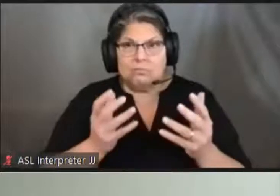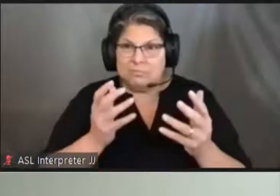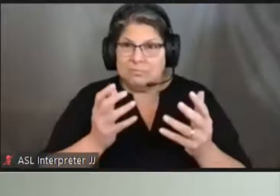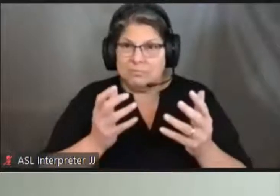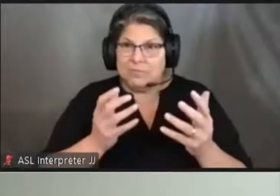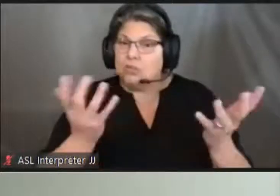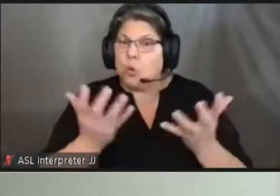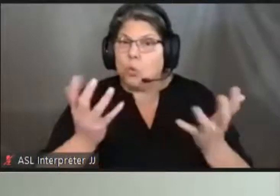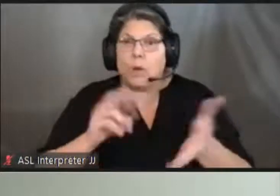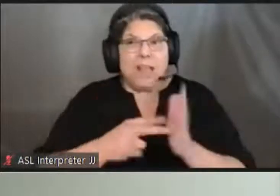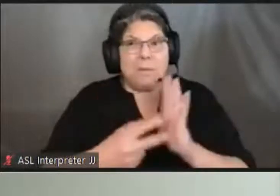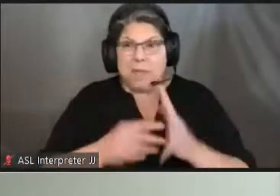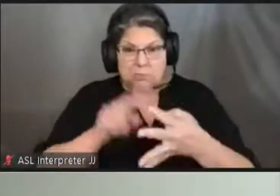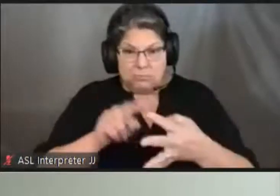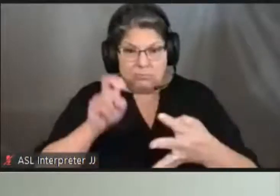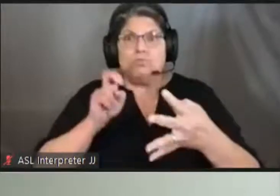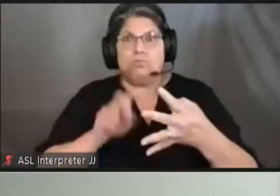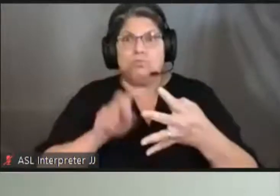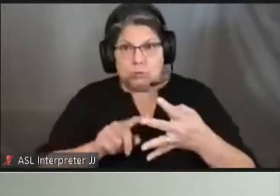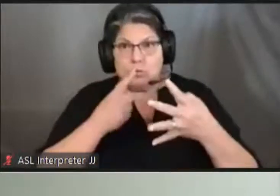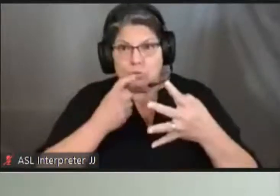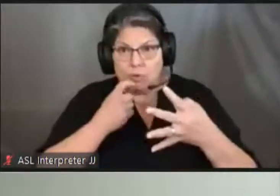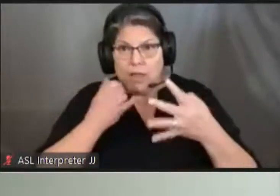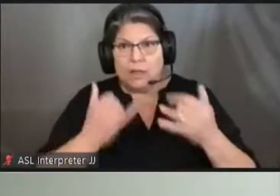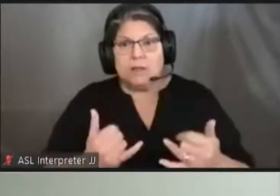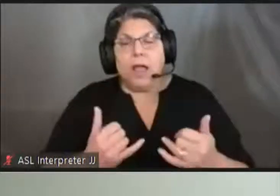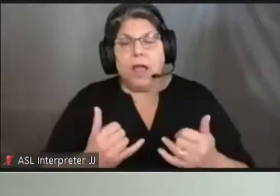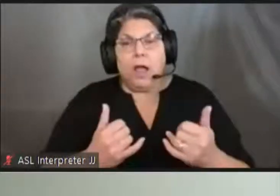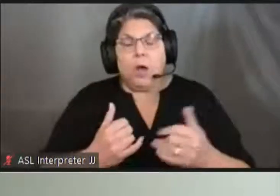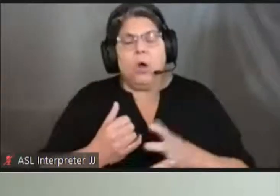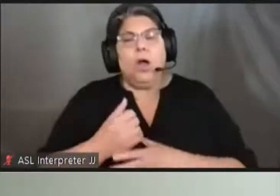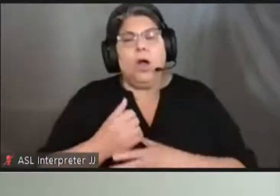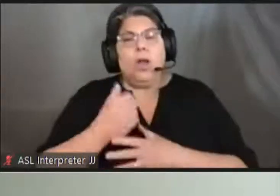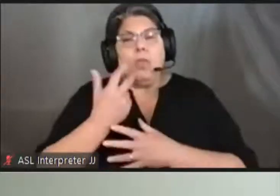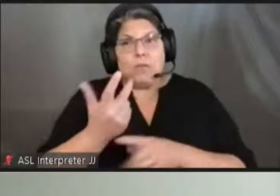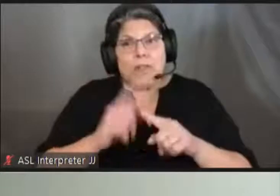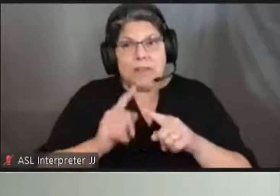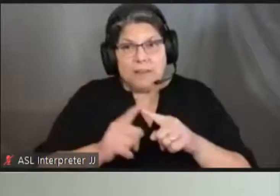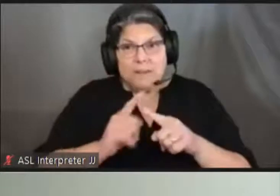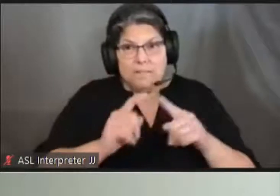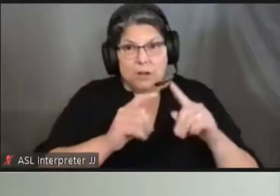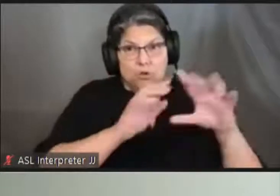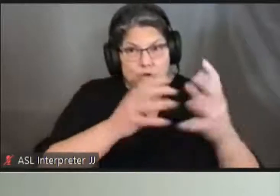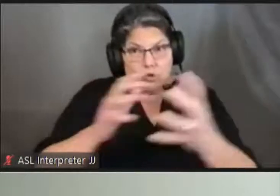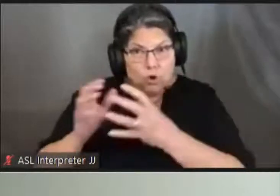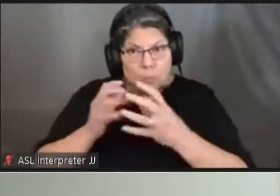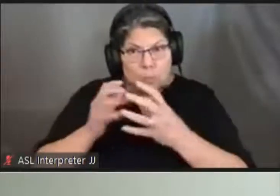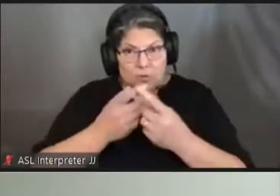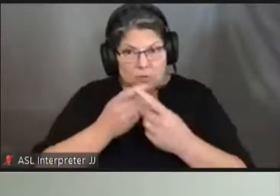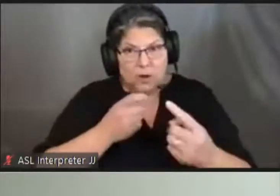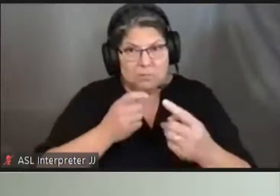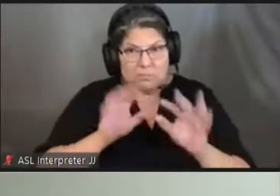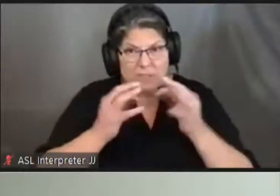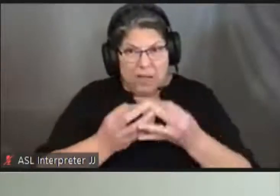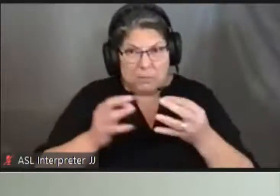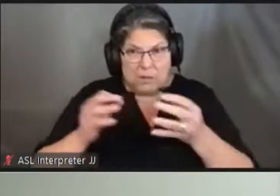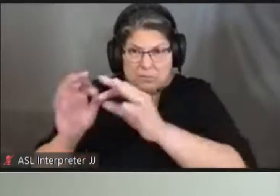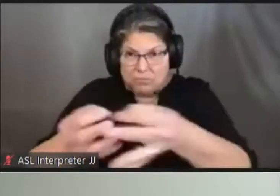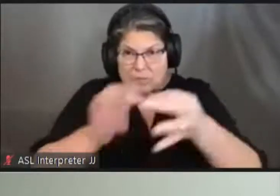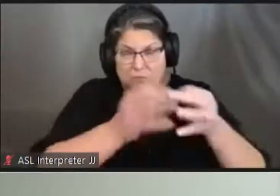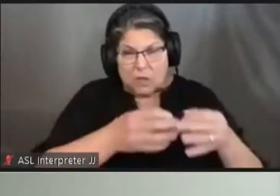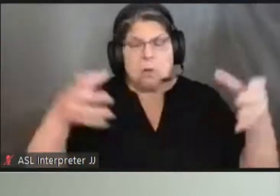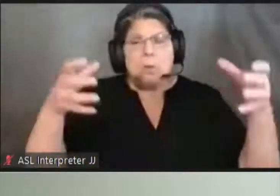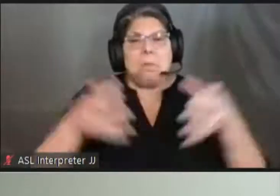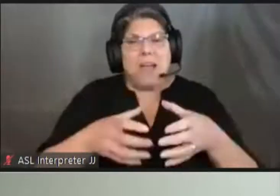Indoor gatherings of up to 3 households are discouraged, but they're allowed. But be safe, keep them